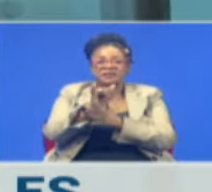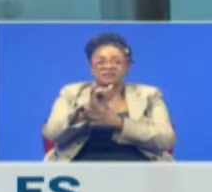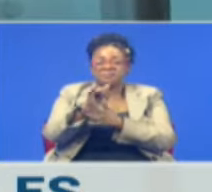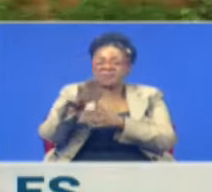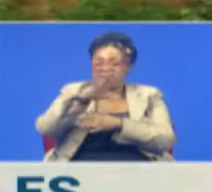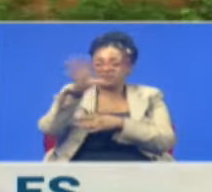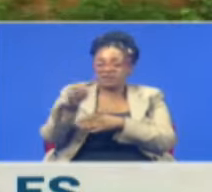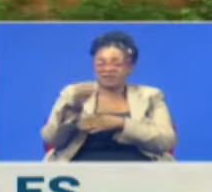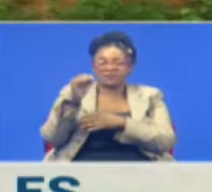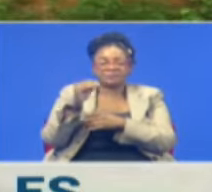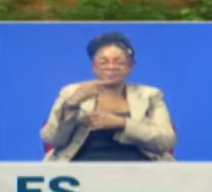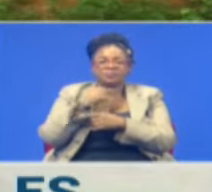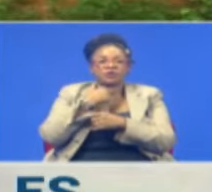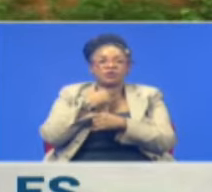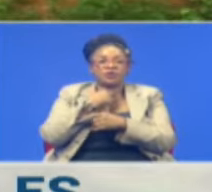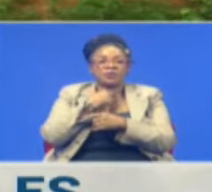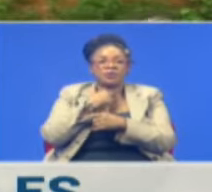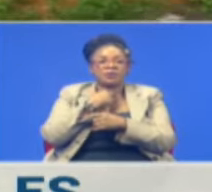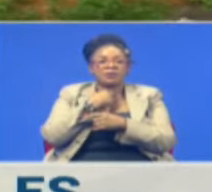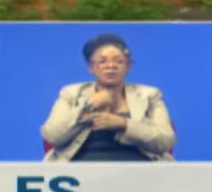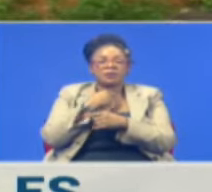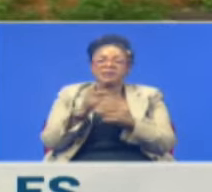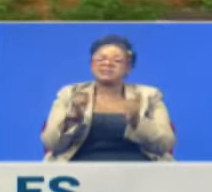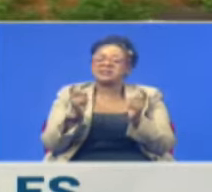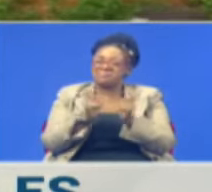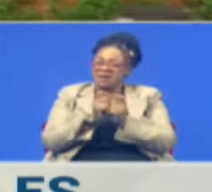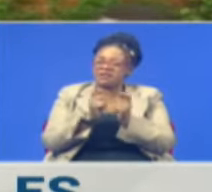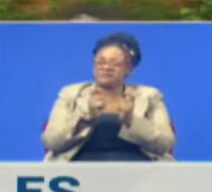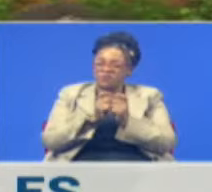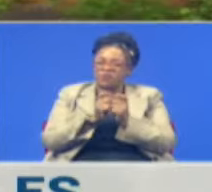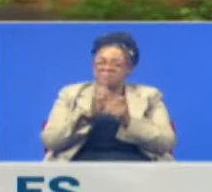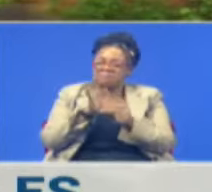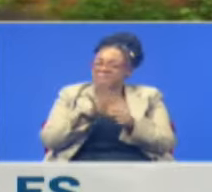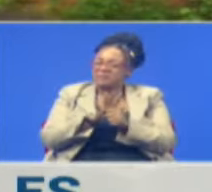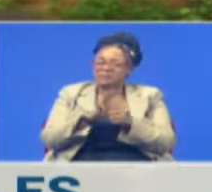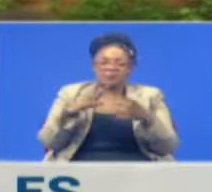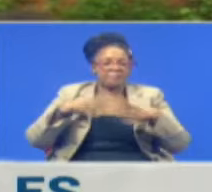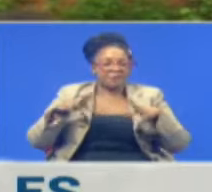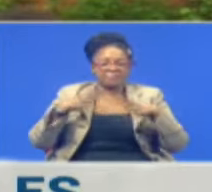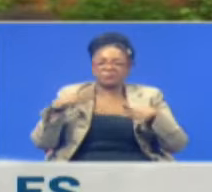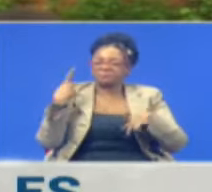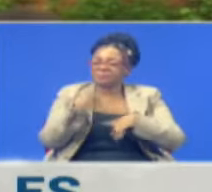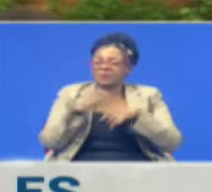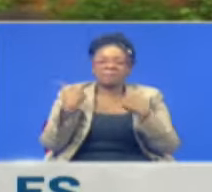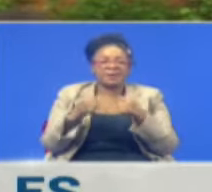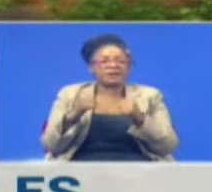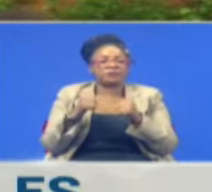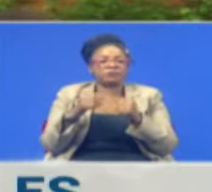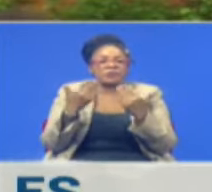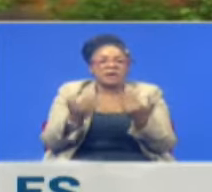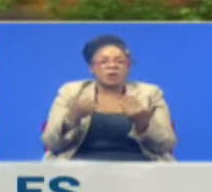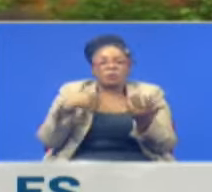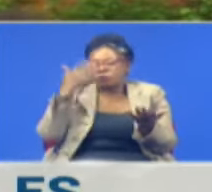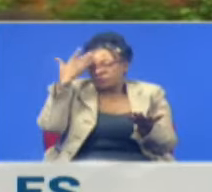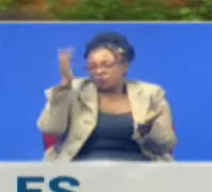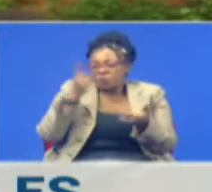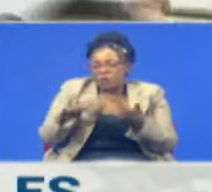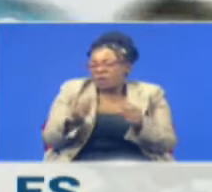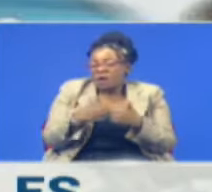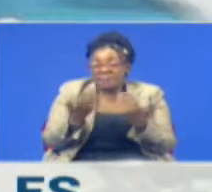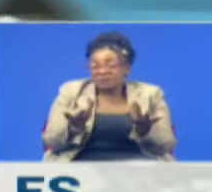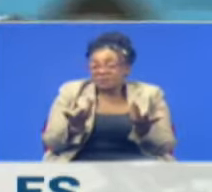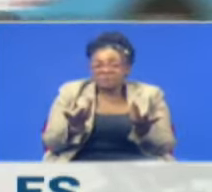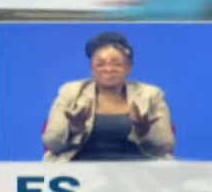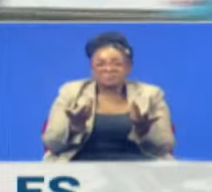Union. It's so painful that many people have not received it. Now we just don't know what's going to happen.